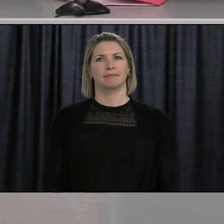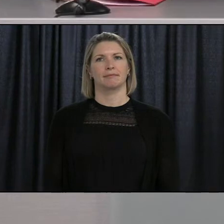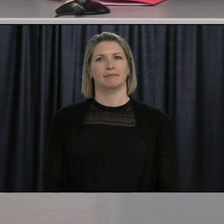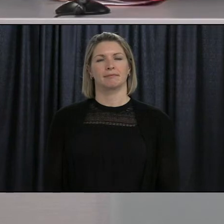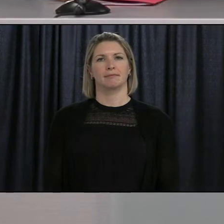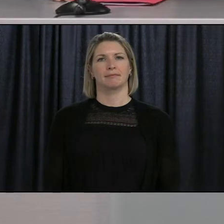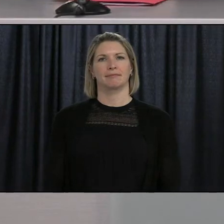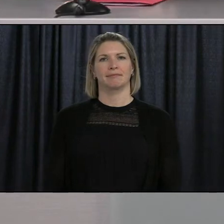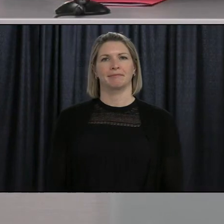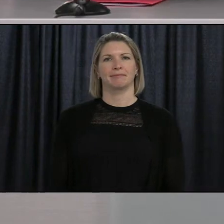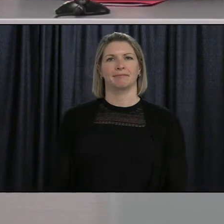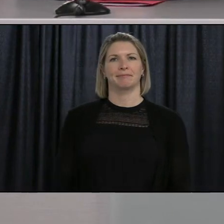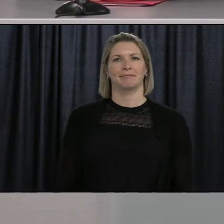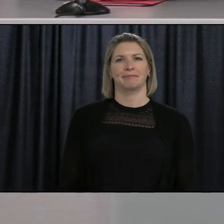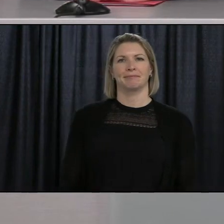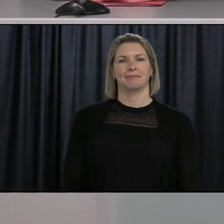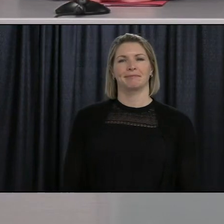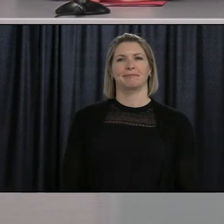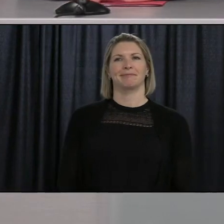Good.